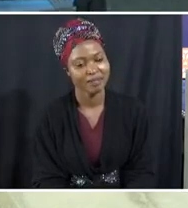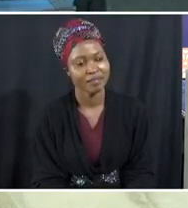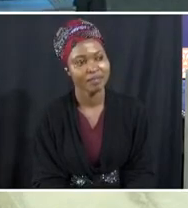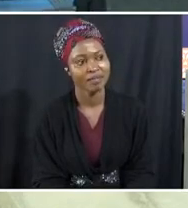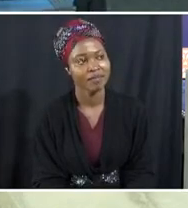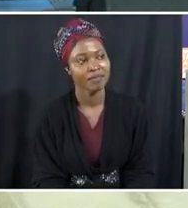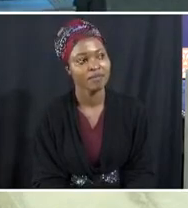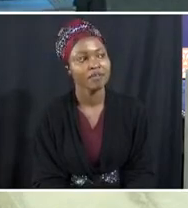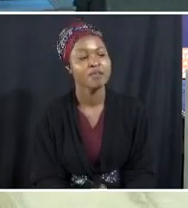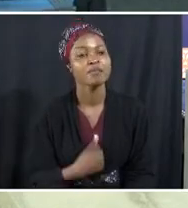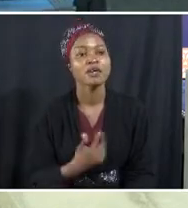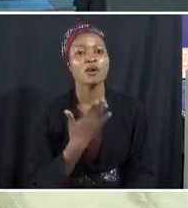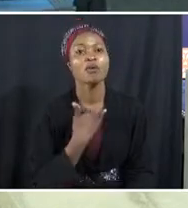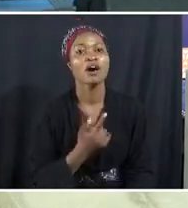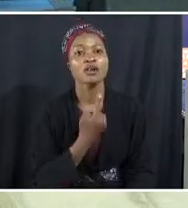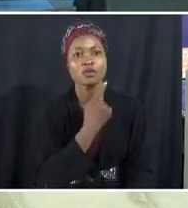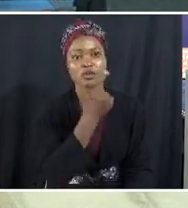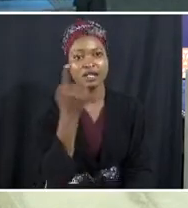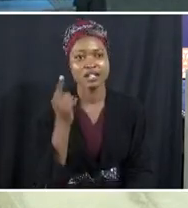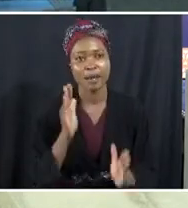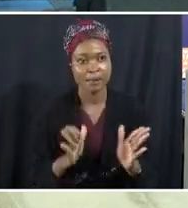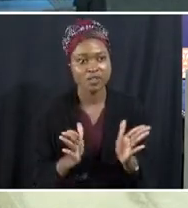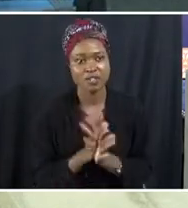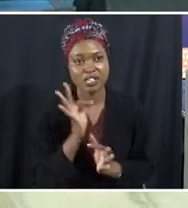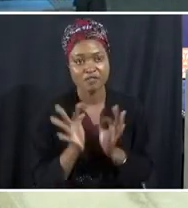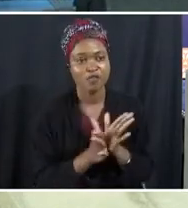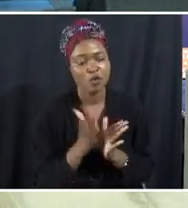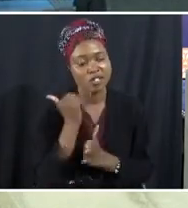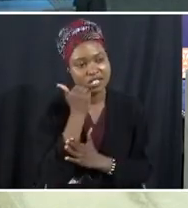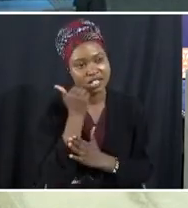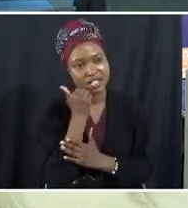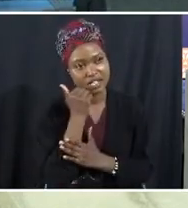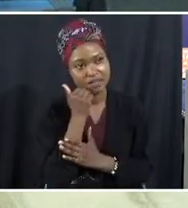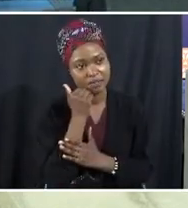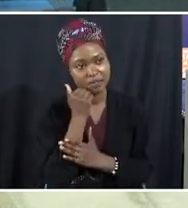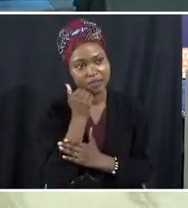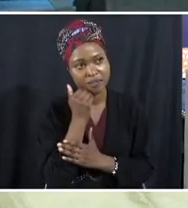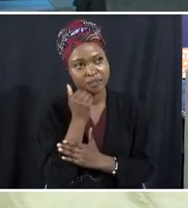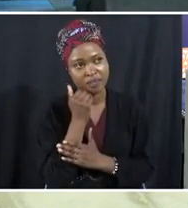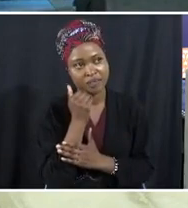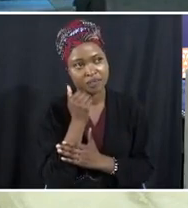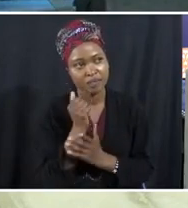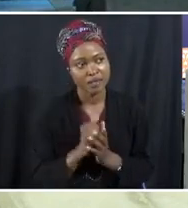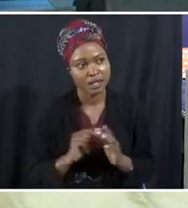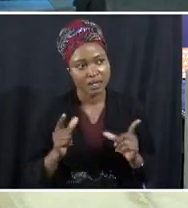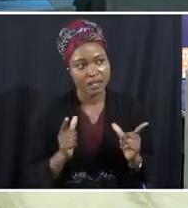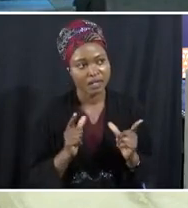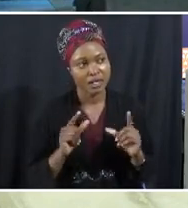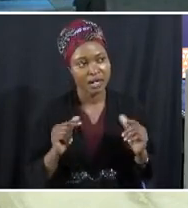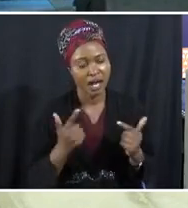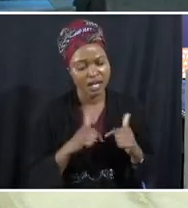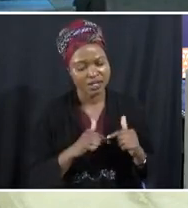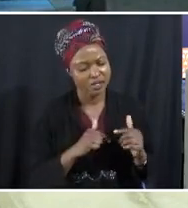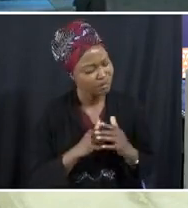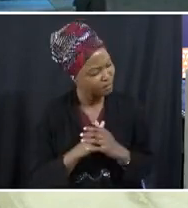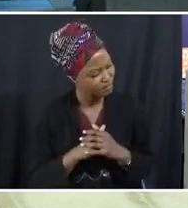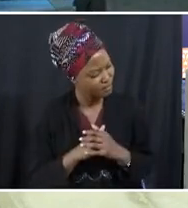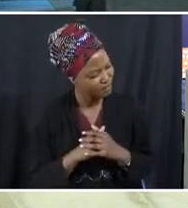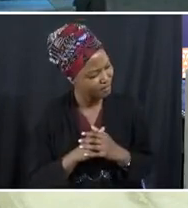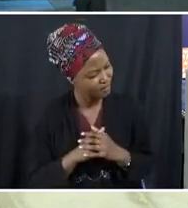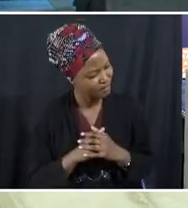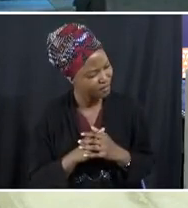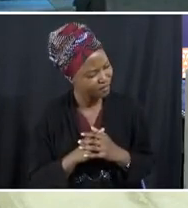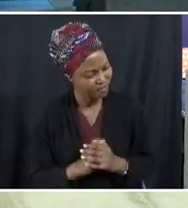to encourage someone, if you are sick, don't be discouraged. Christ will come for you. If you are going through